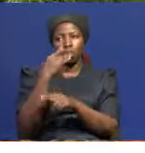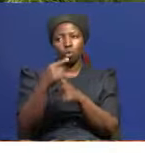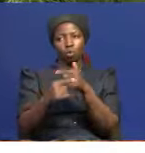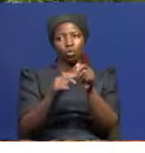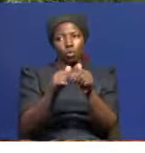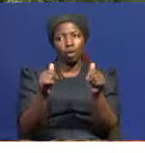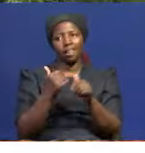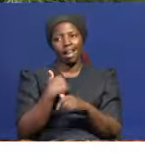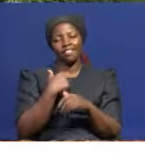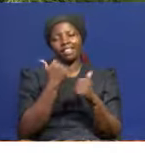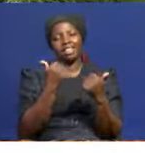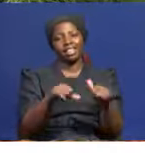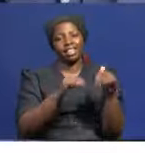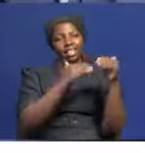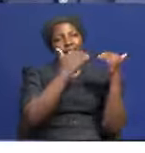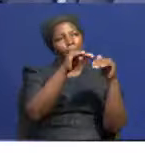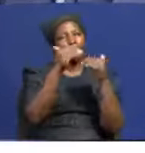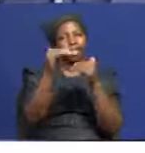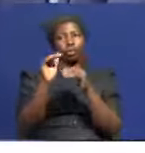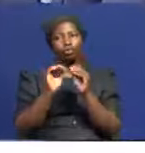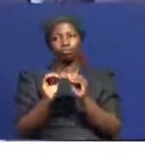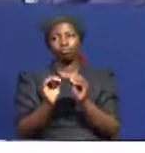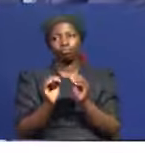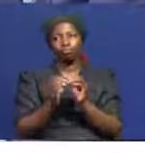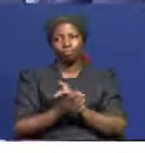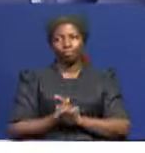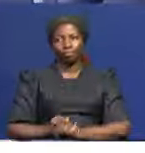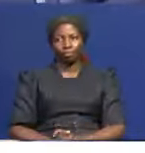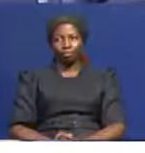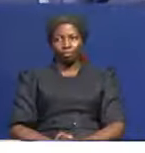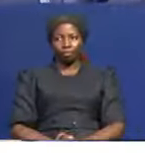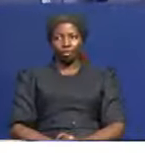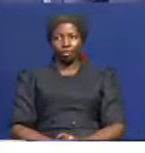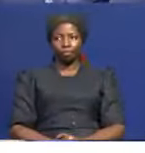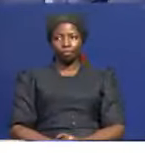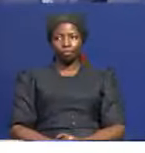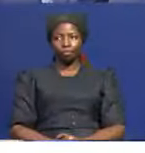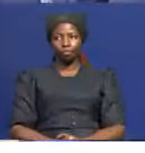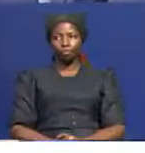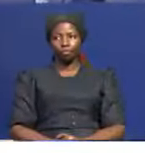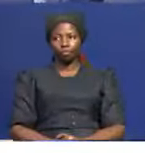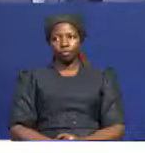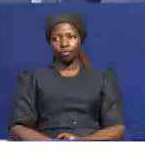any limitation ya mahali hapa.